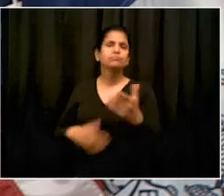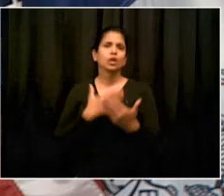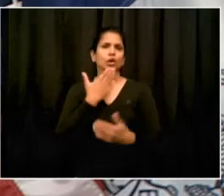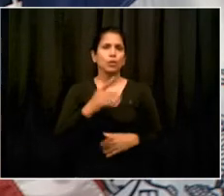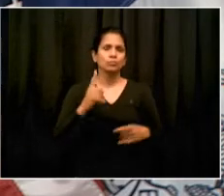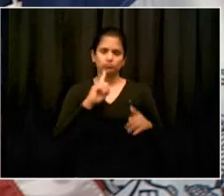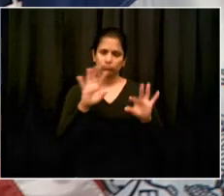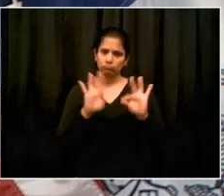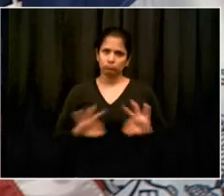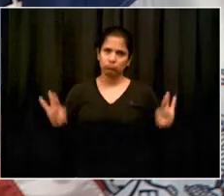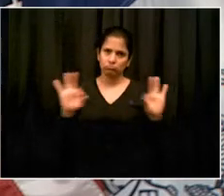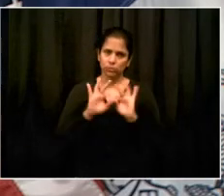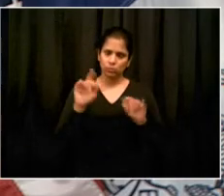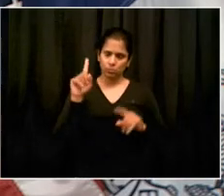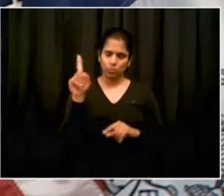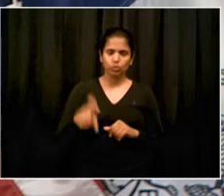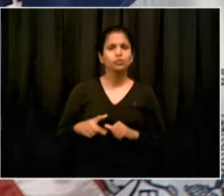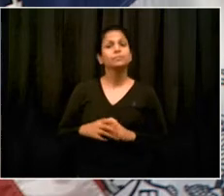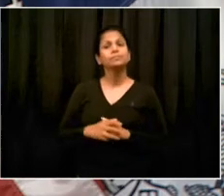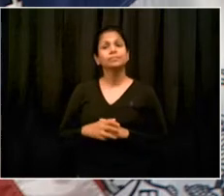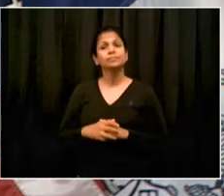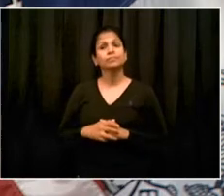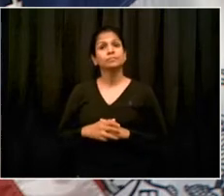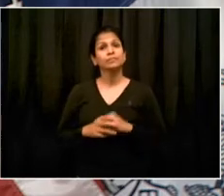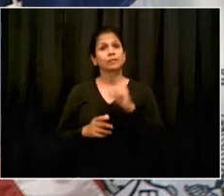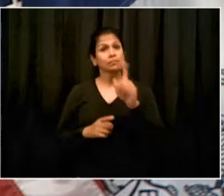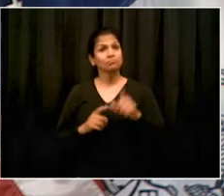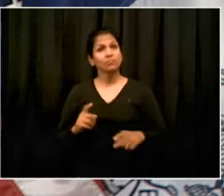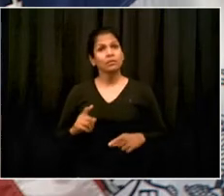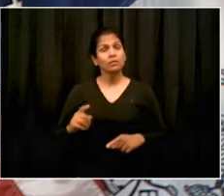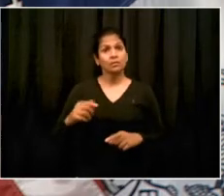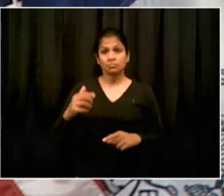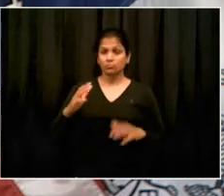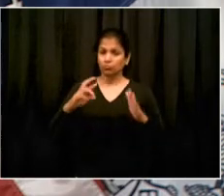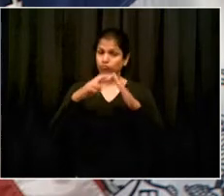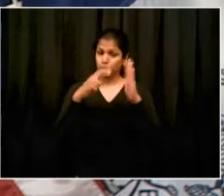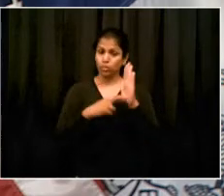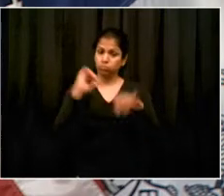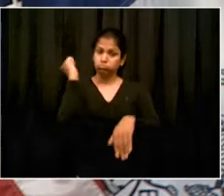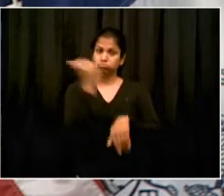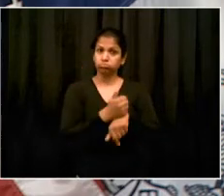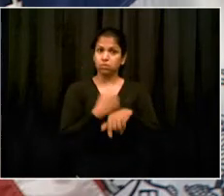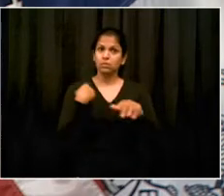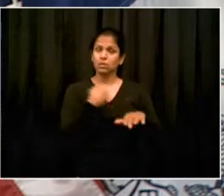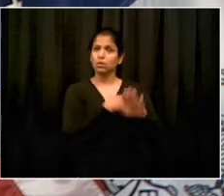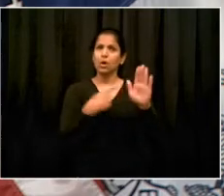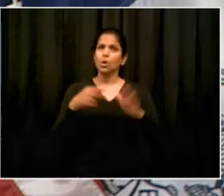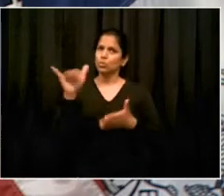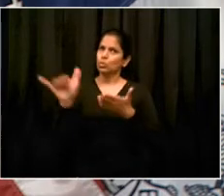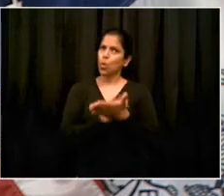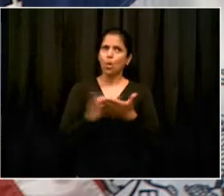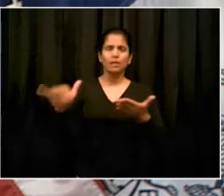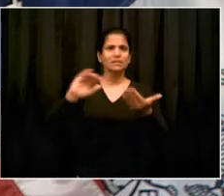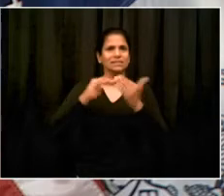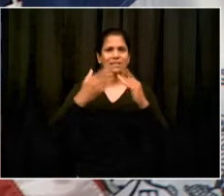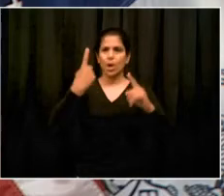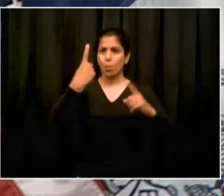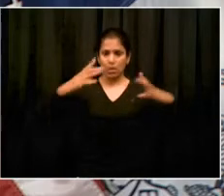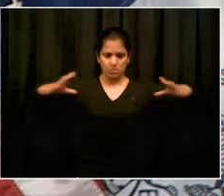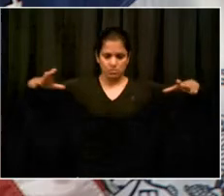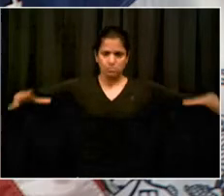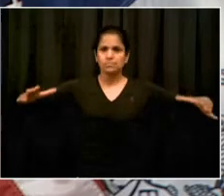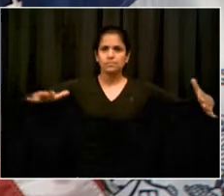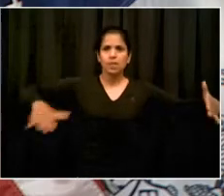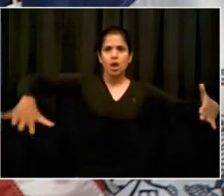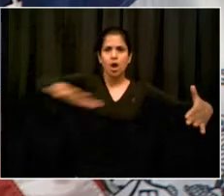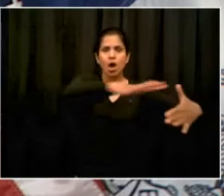measure. So I want to state that really clearly again. Announced from the beginning, talked about consistently.